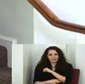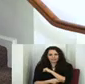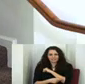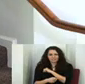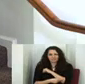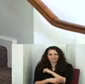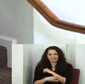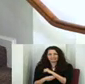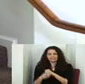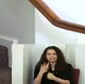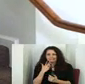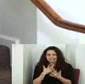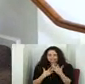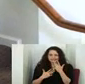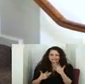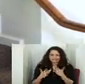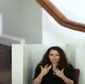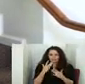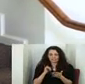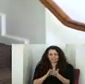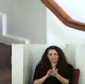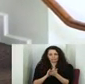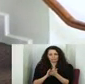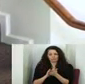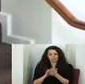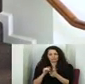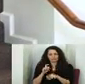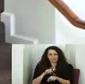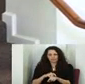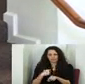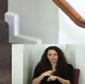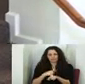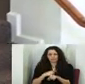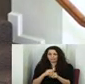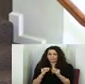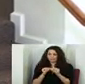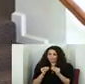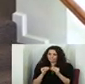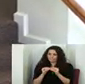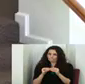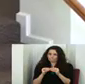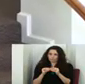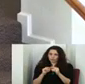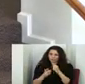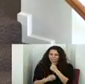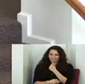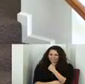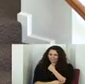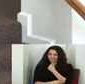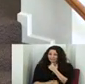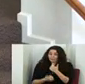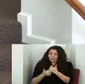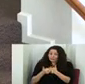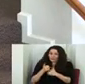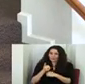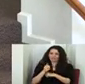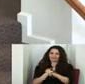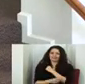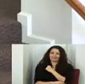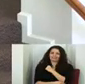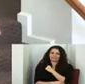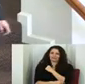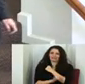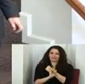desperation, those are the times when we can be most tempted by almost anything. And it was